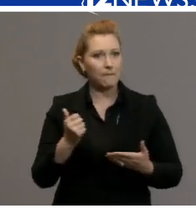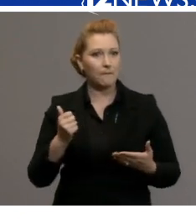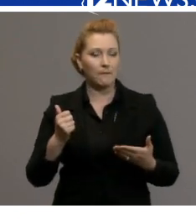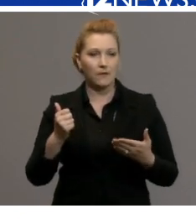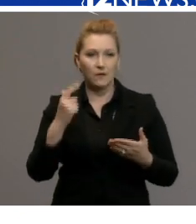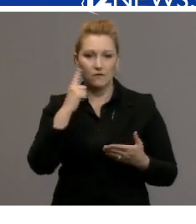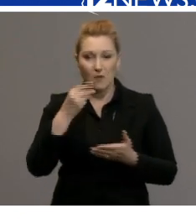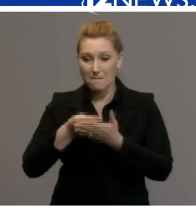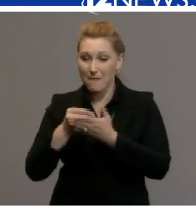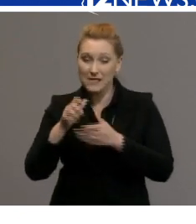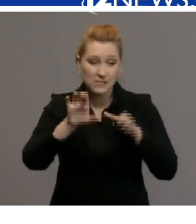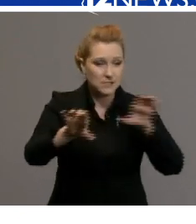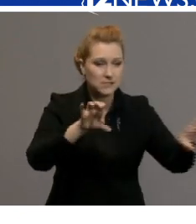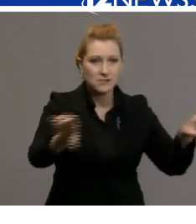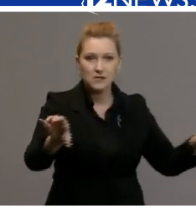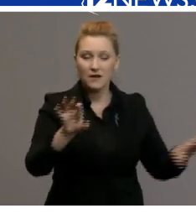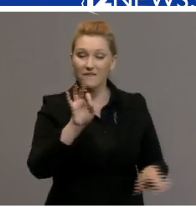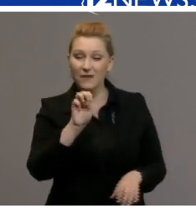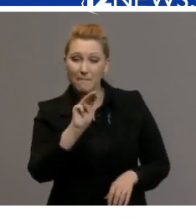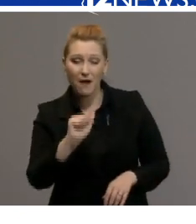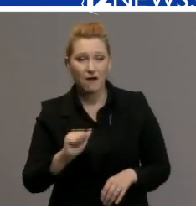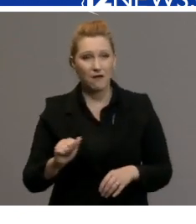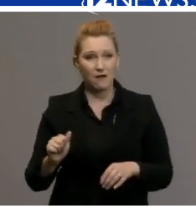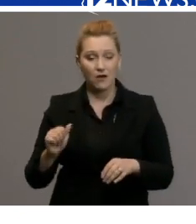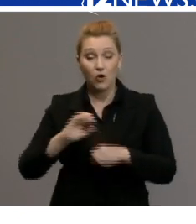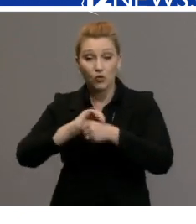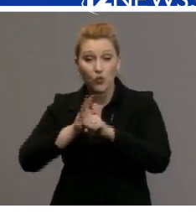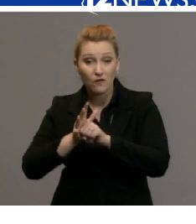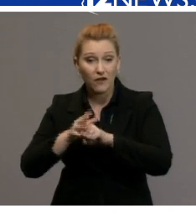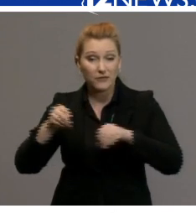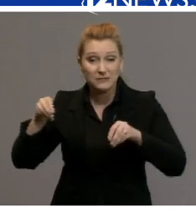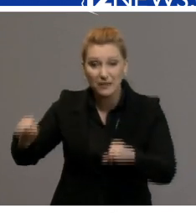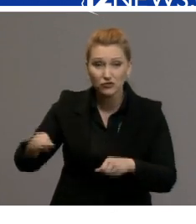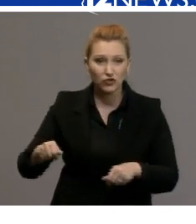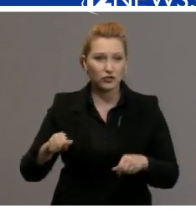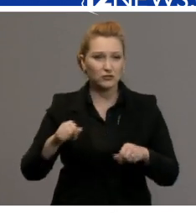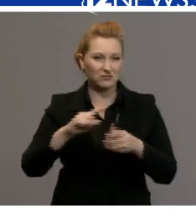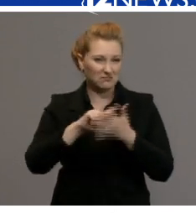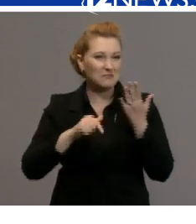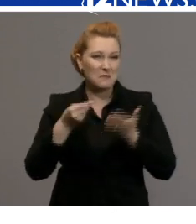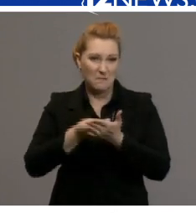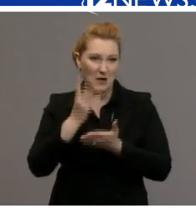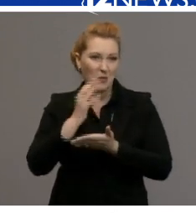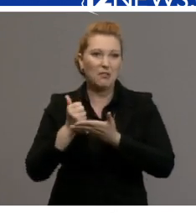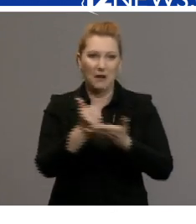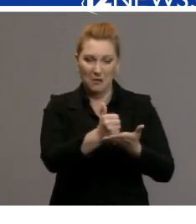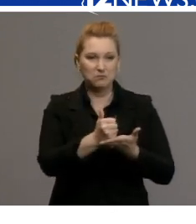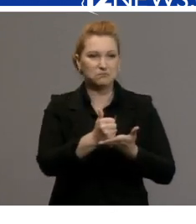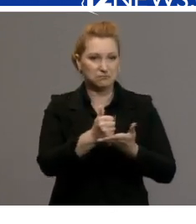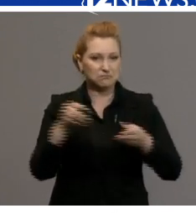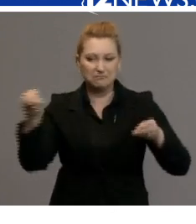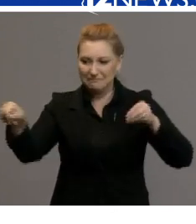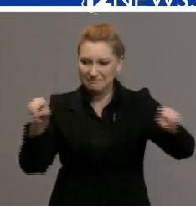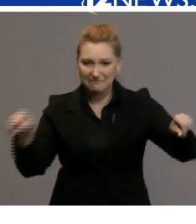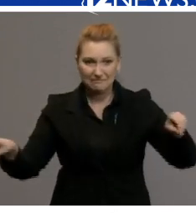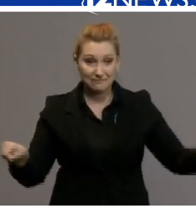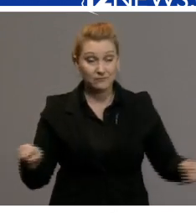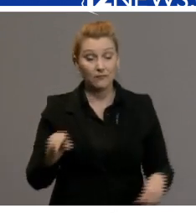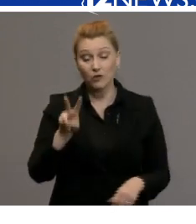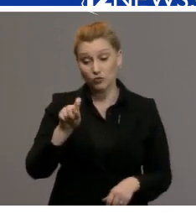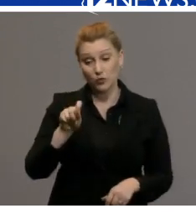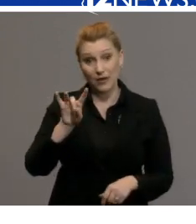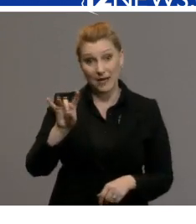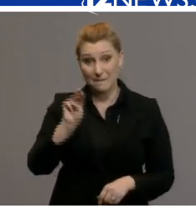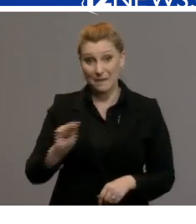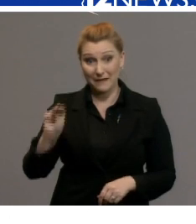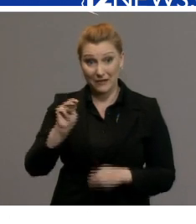coronavirus-related expenditures. If you look at this $2.8 billion, we've got half of it that